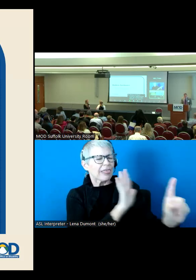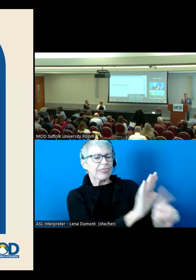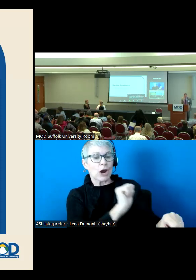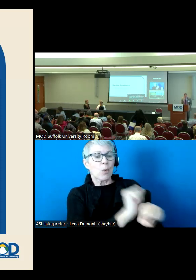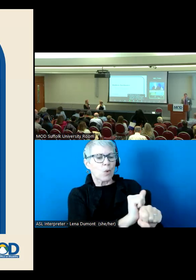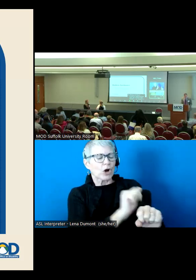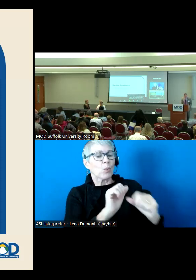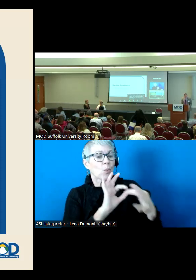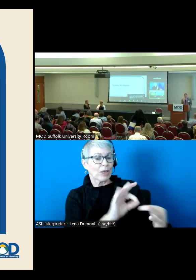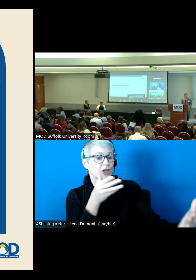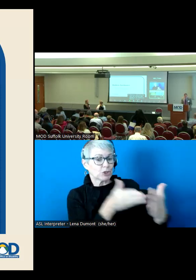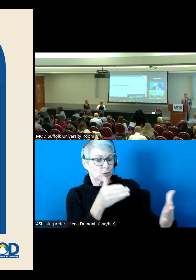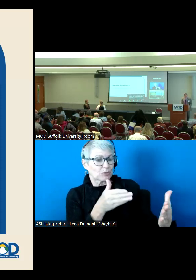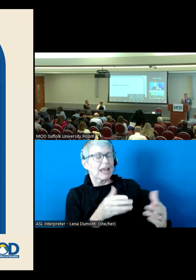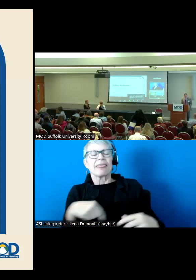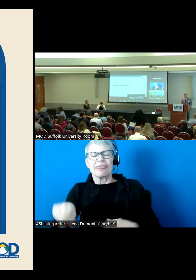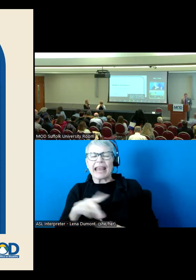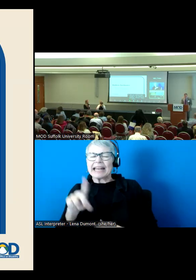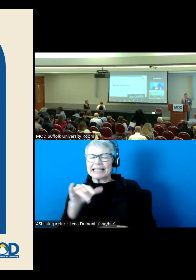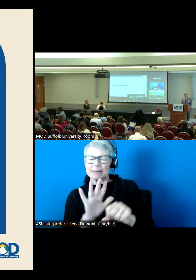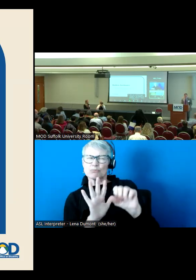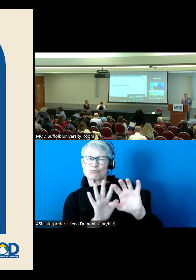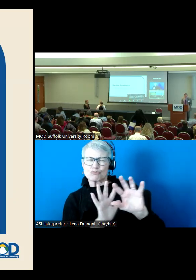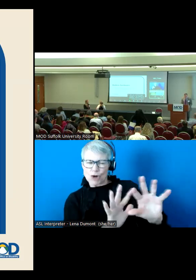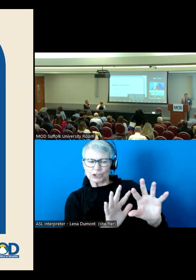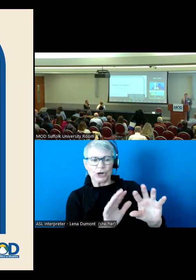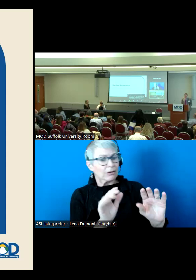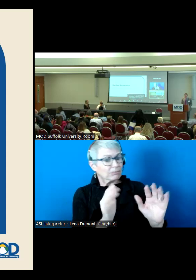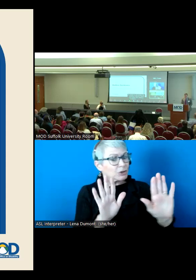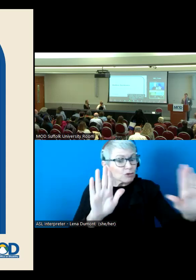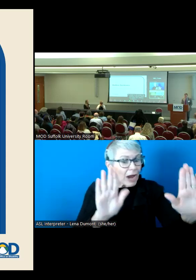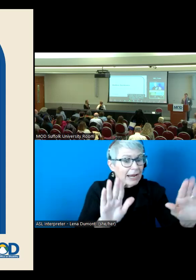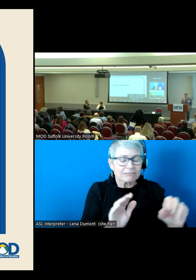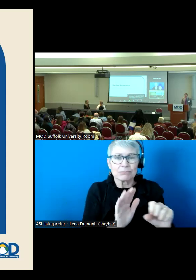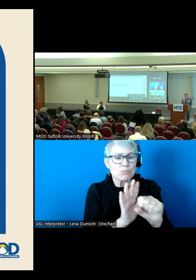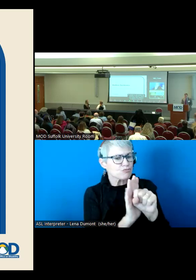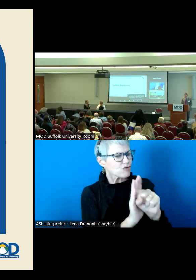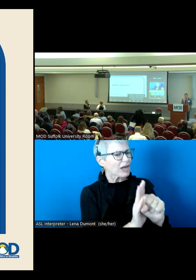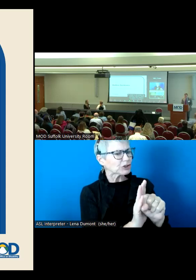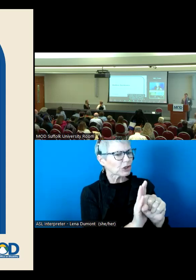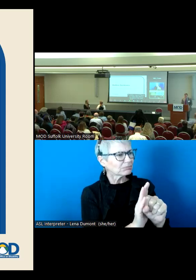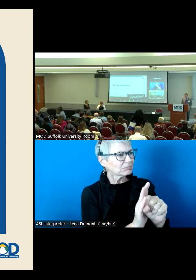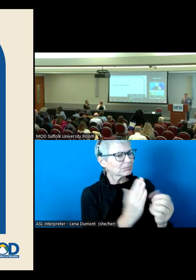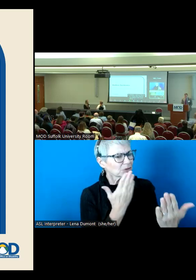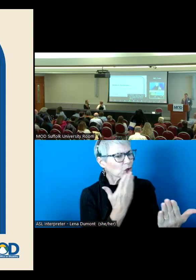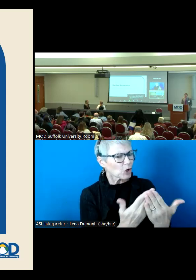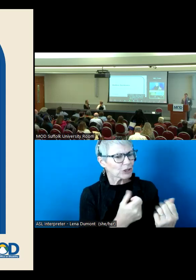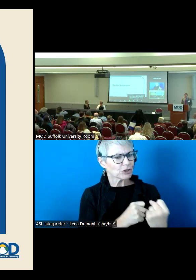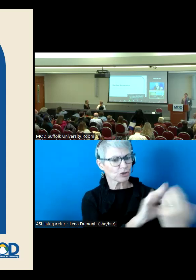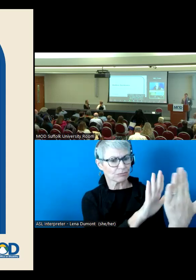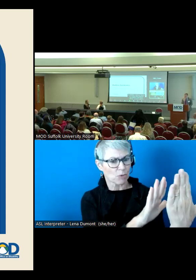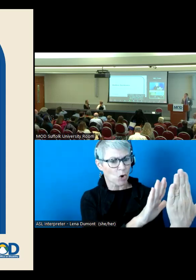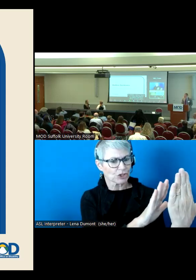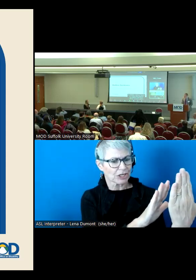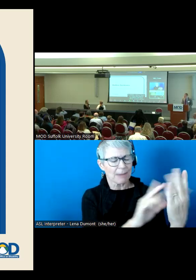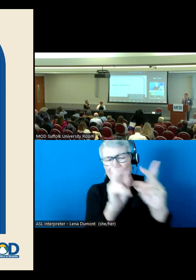certainly make a difference, but assistance is often equally effective, and MOD's expertise at programming have led